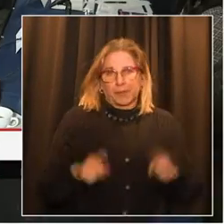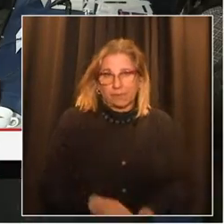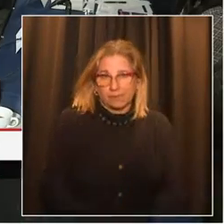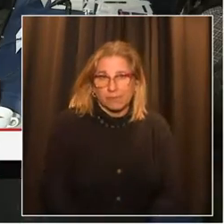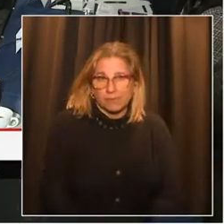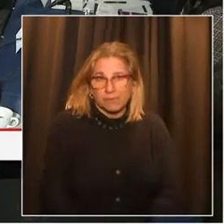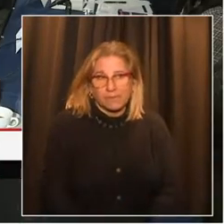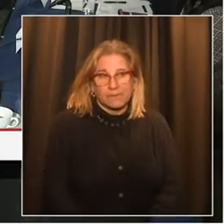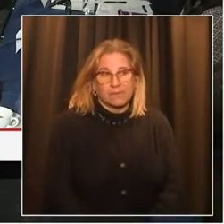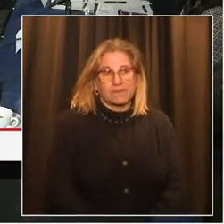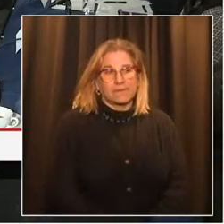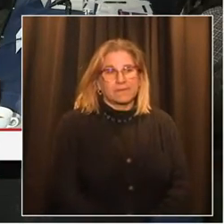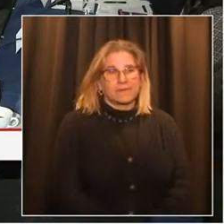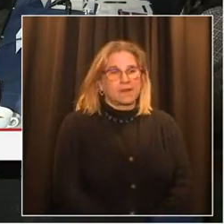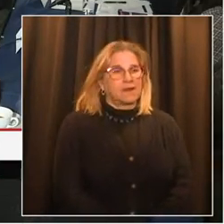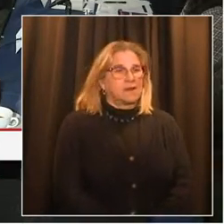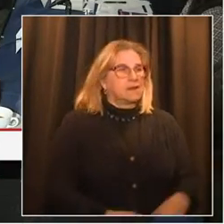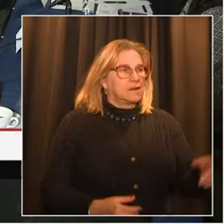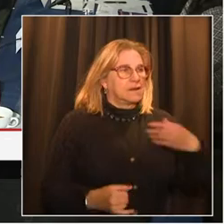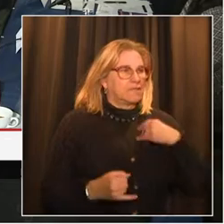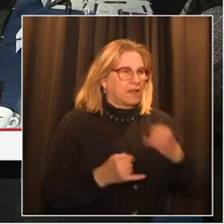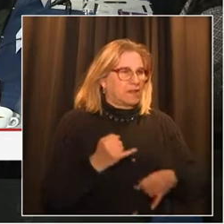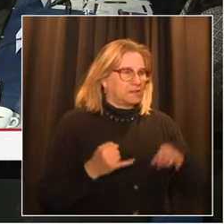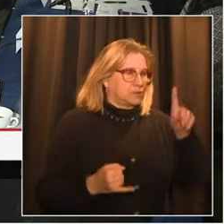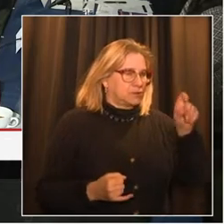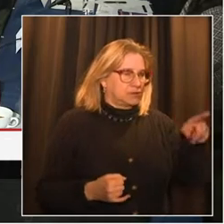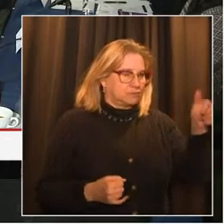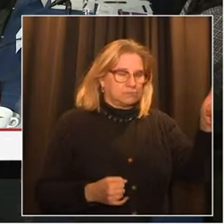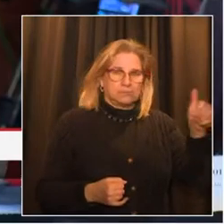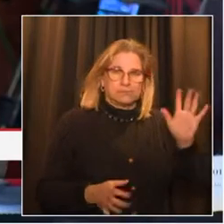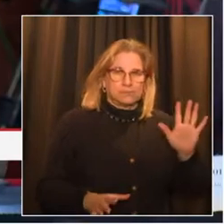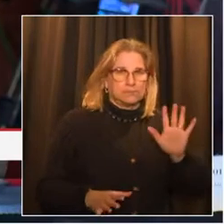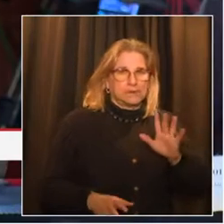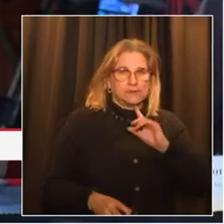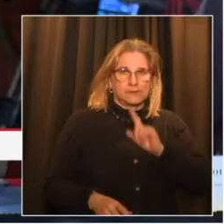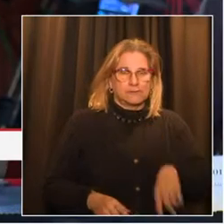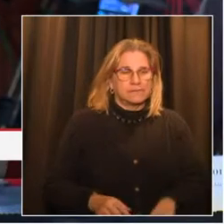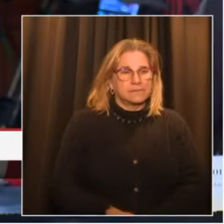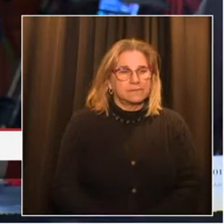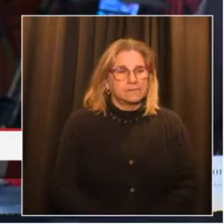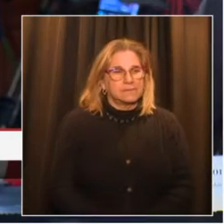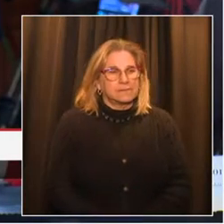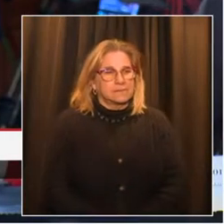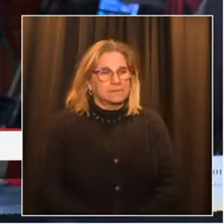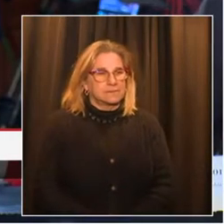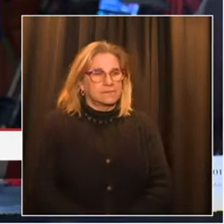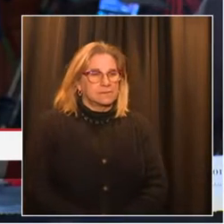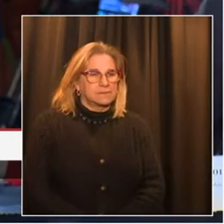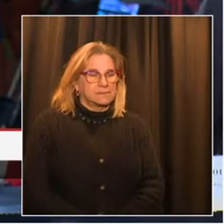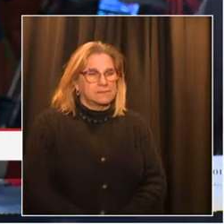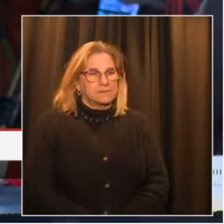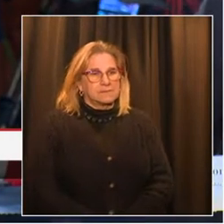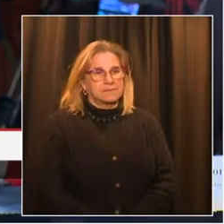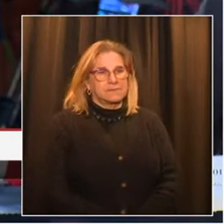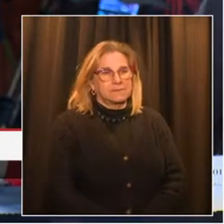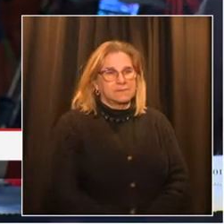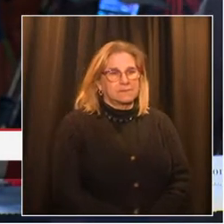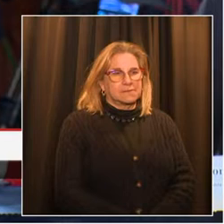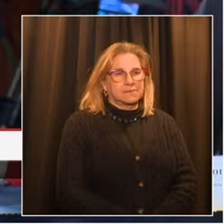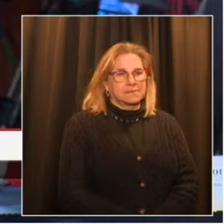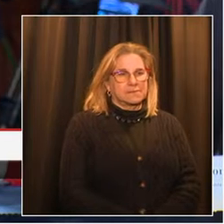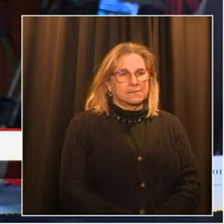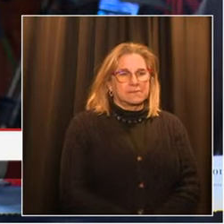Chairman. I can't have a conversation, as I'm sure a lot of the folks around this table probably share the experience, but I can't have a